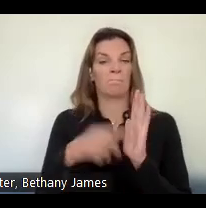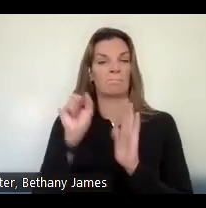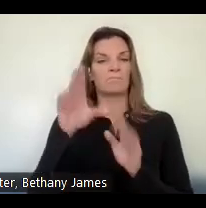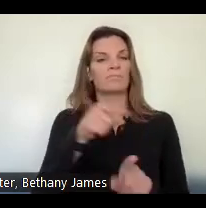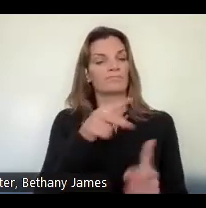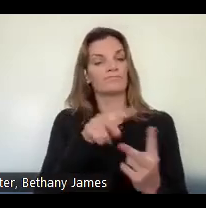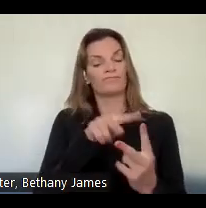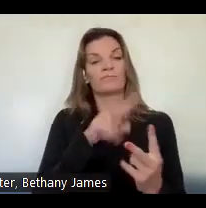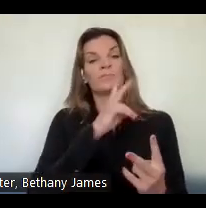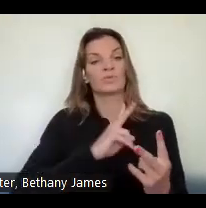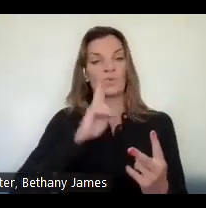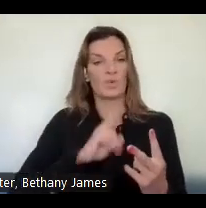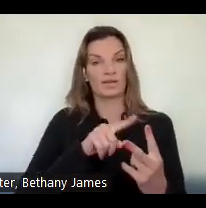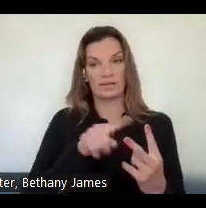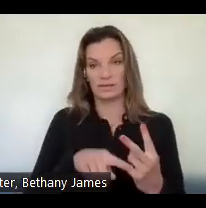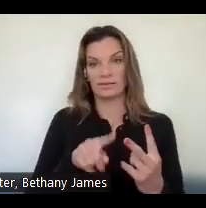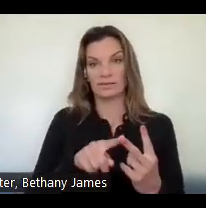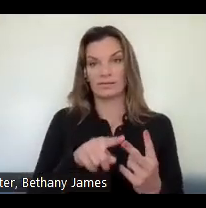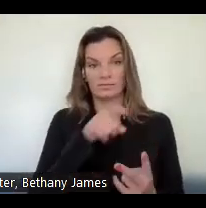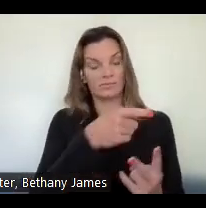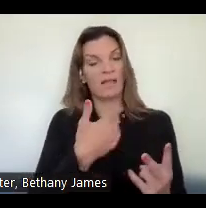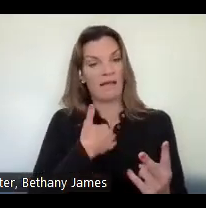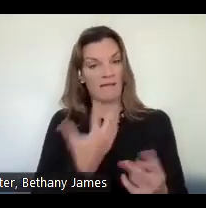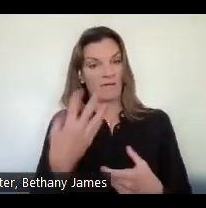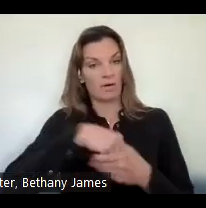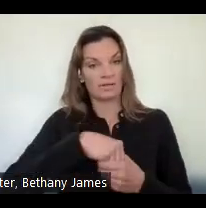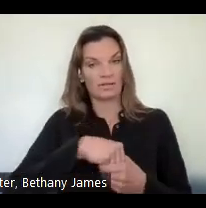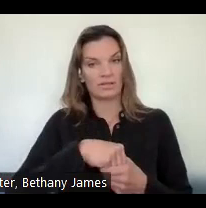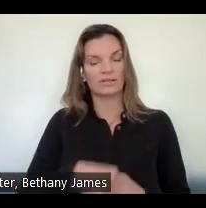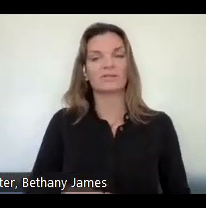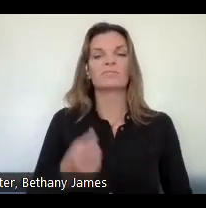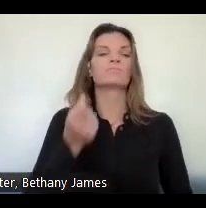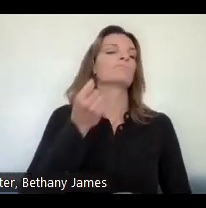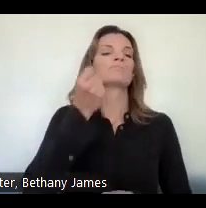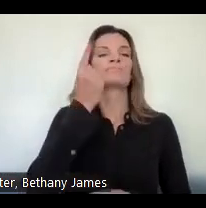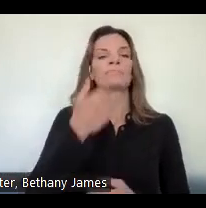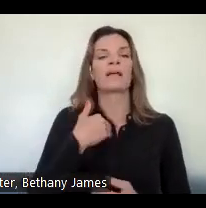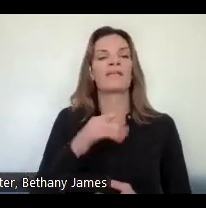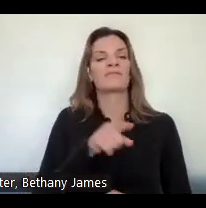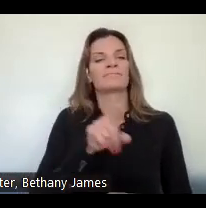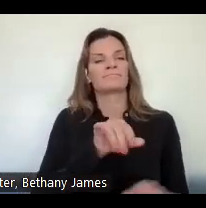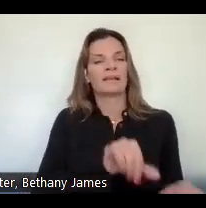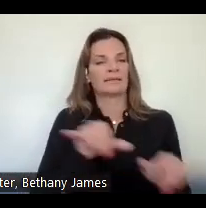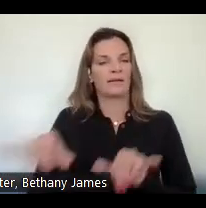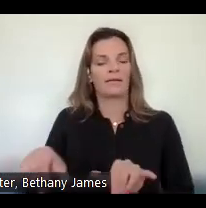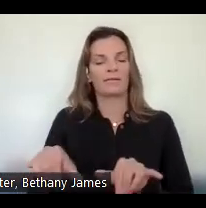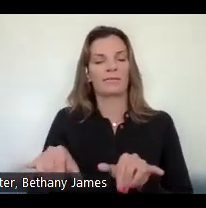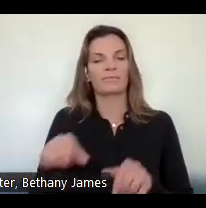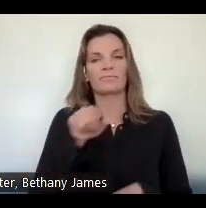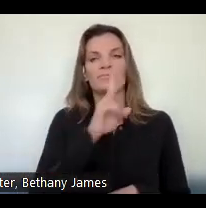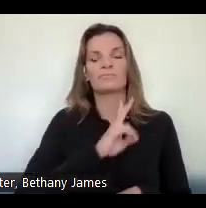not autism is prevalent. When they were identical twins,